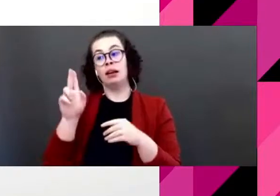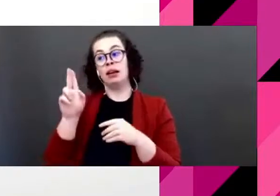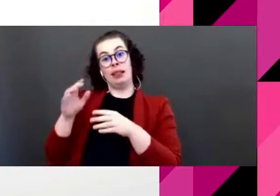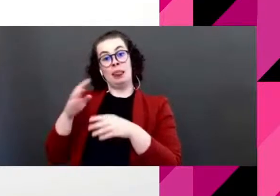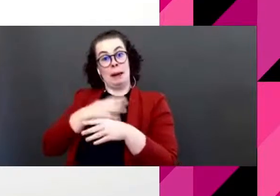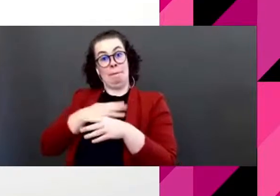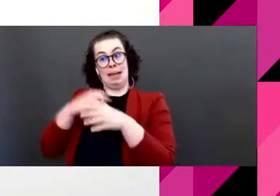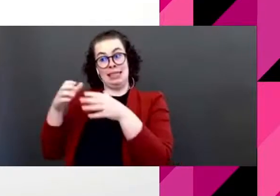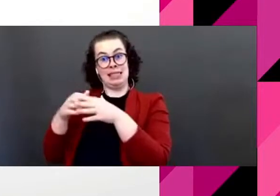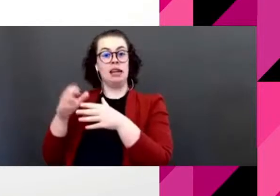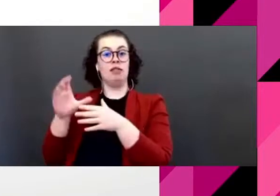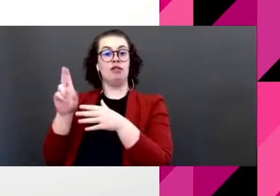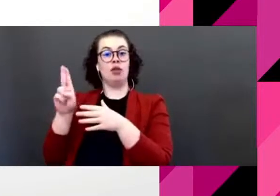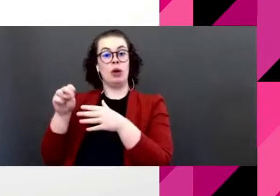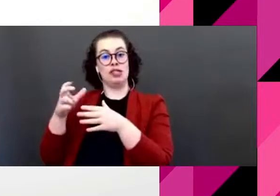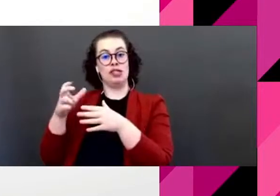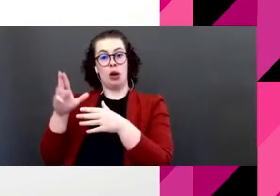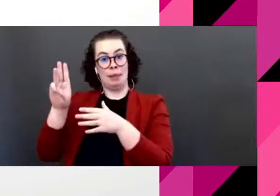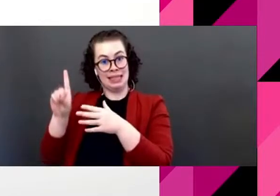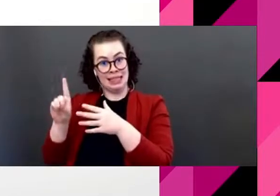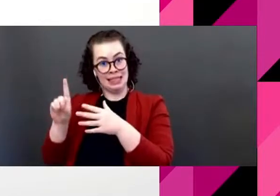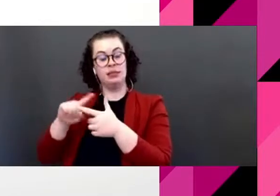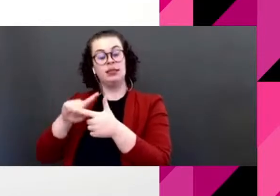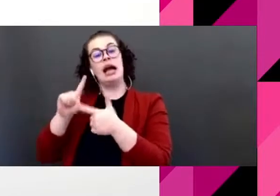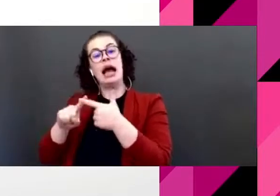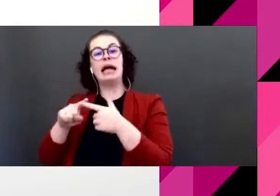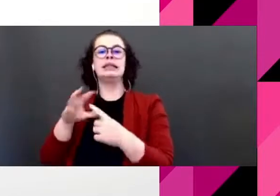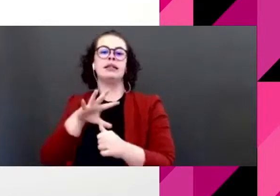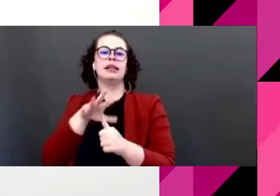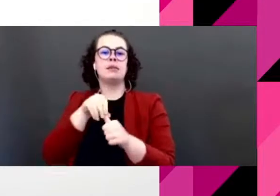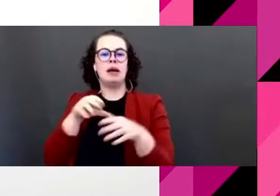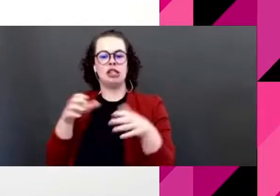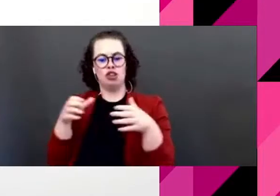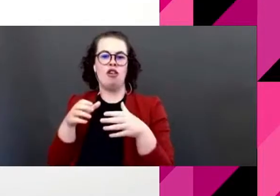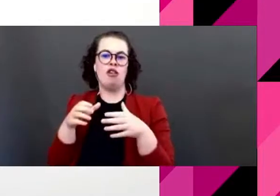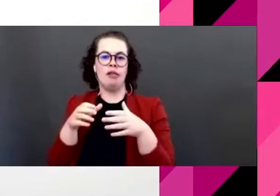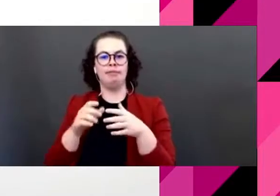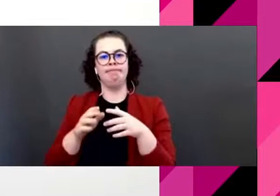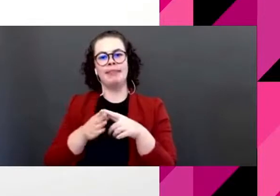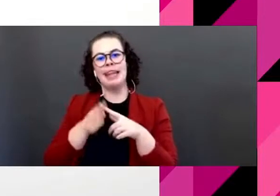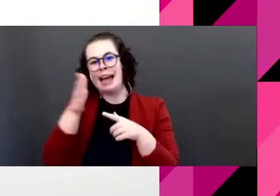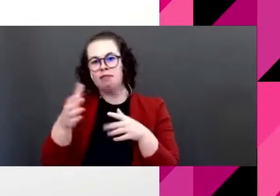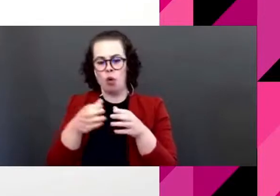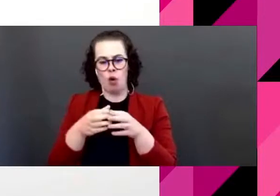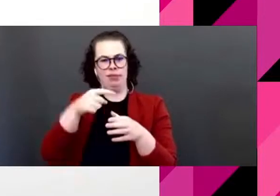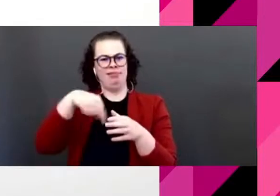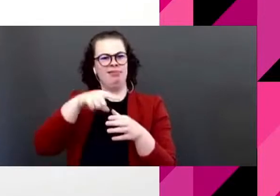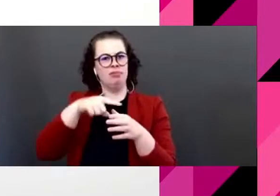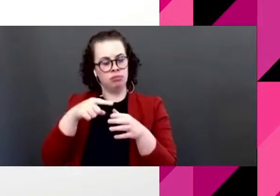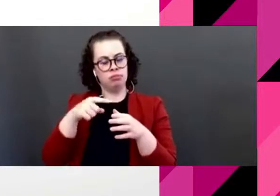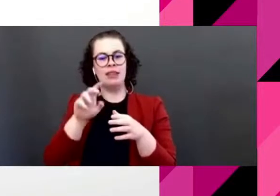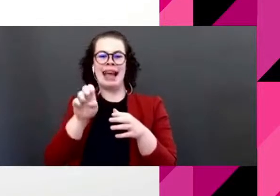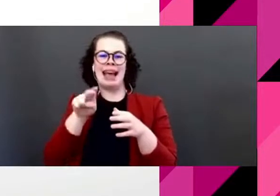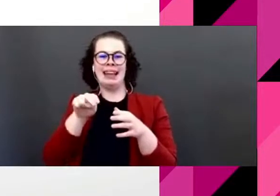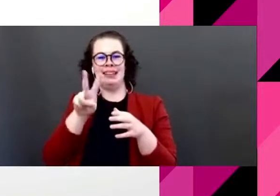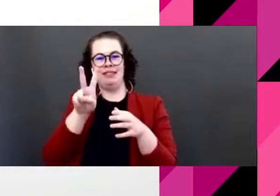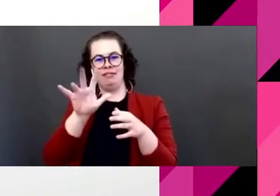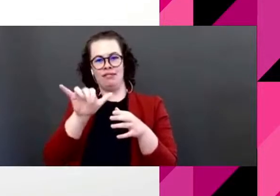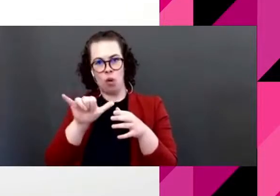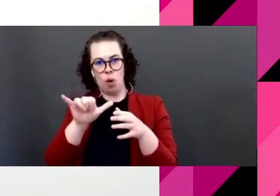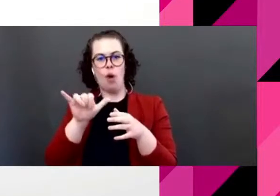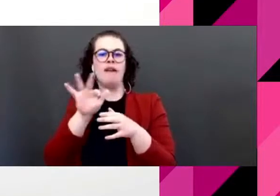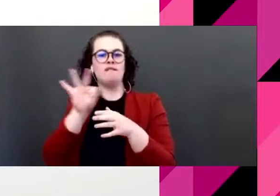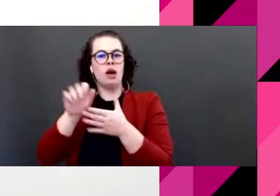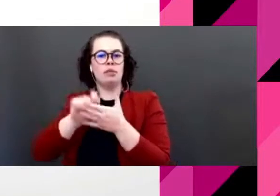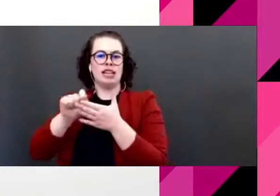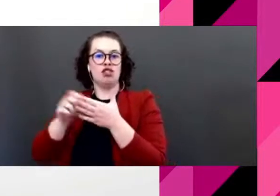with Disabilities and with the Special Envoy on Accessibility and Disability from the Secretary